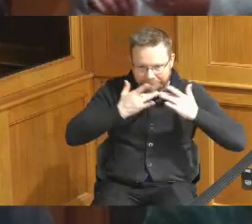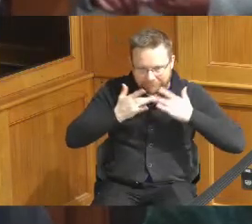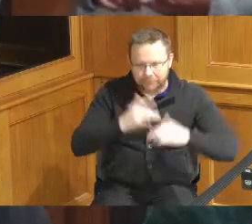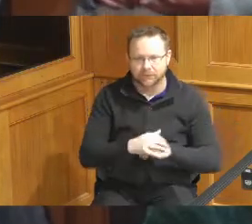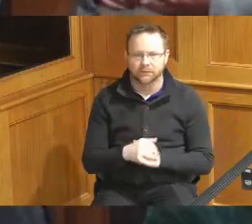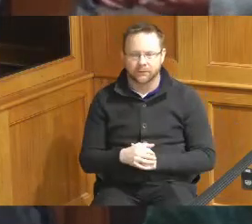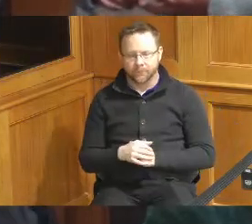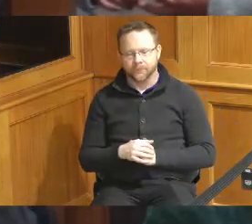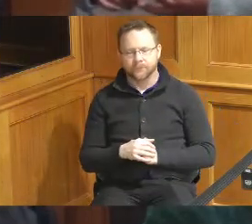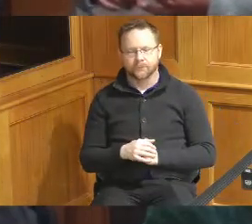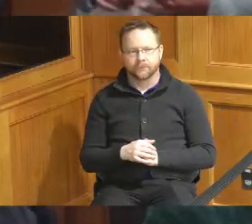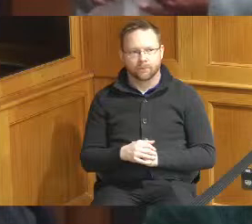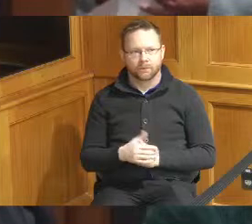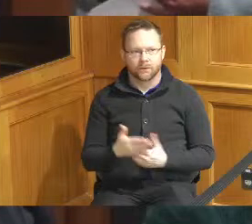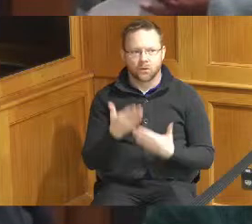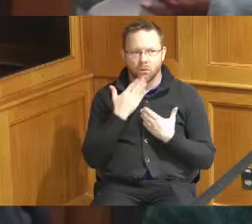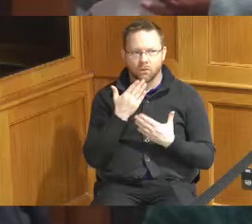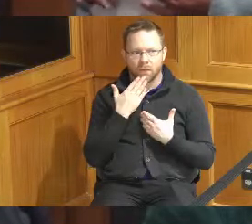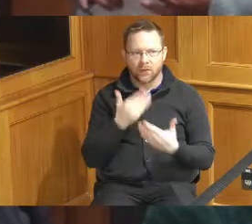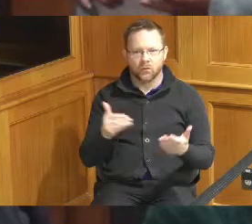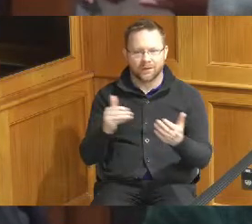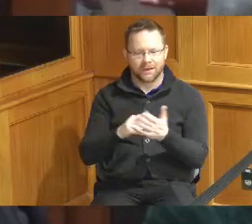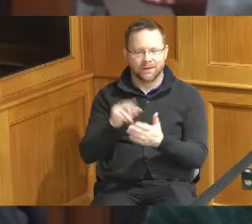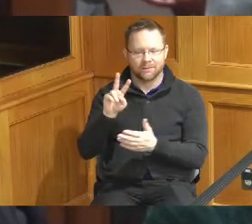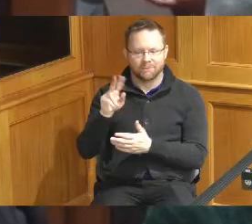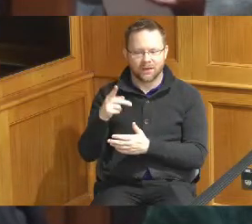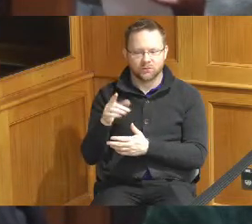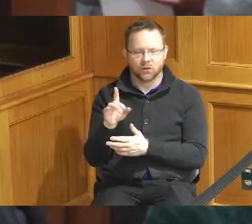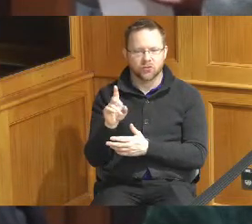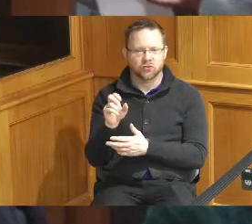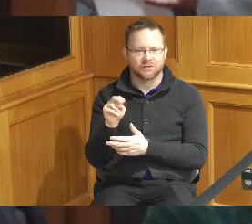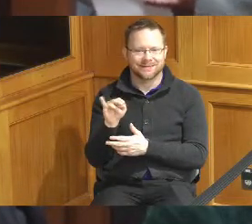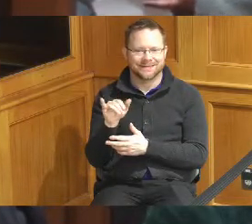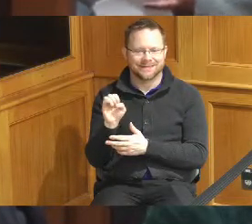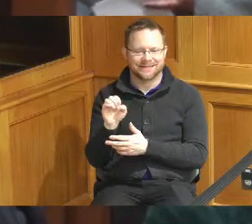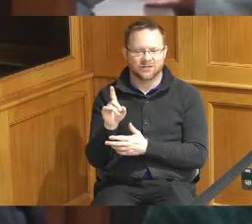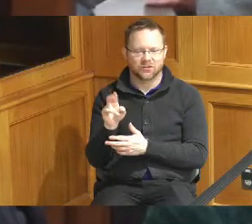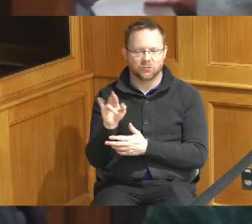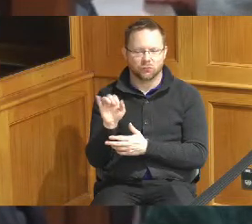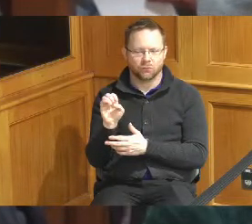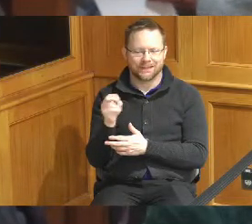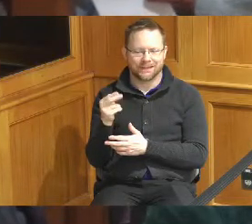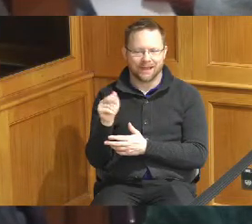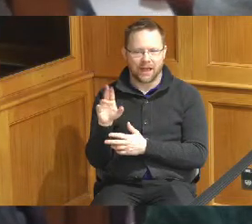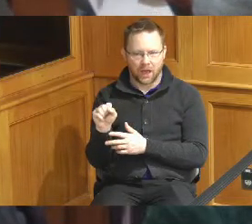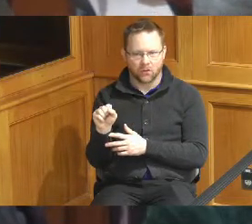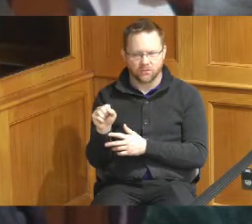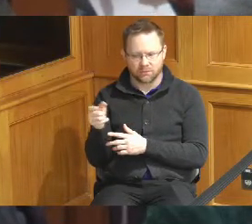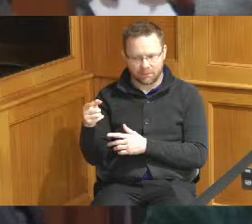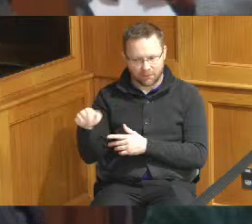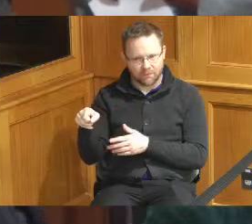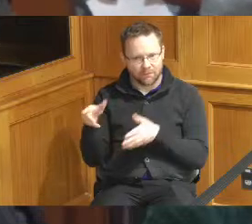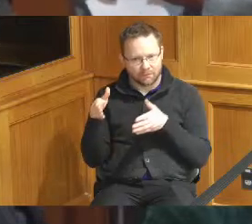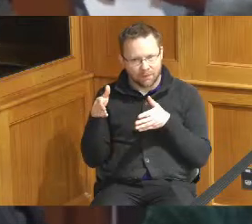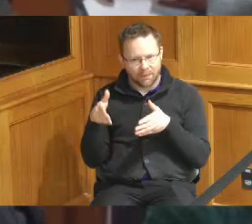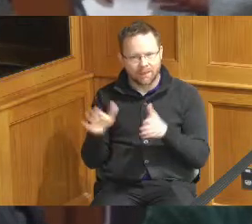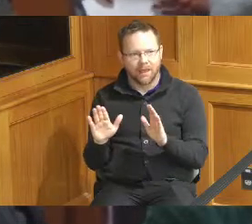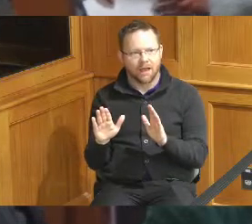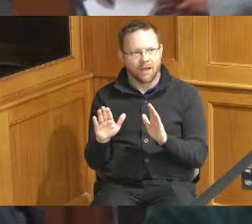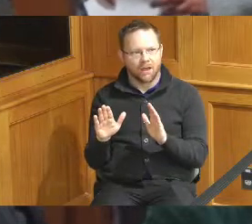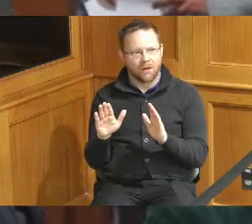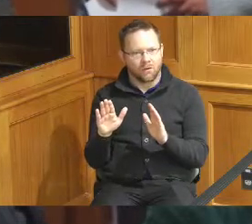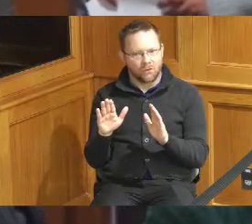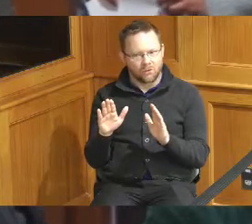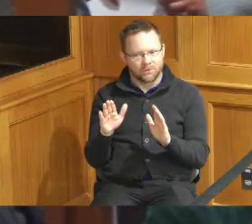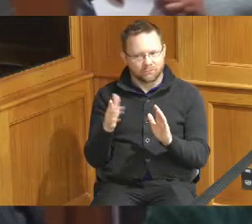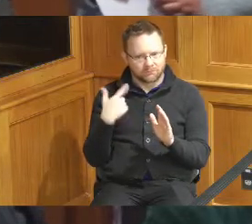I thank again Vice President Denise Driehaus for allowing that kind of voice